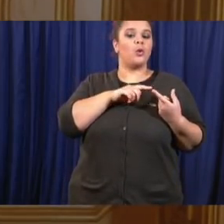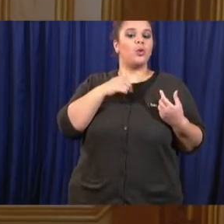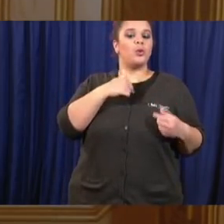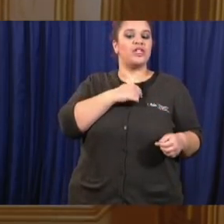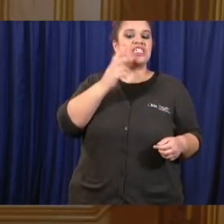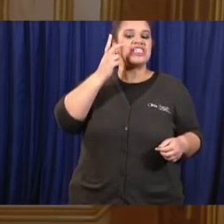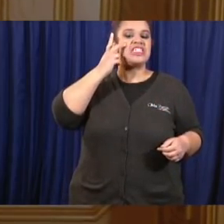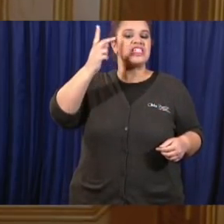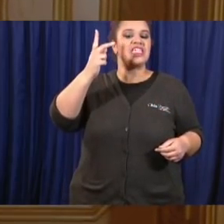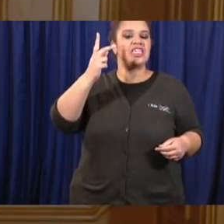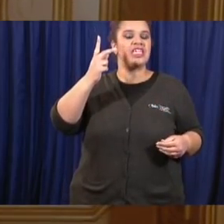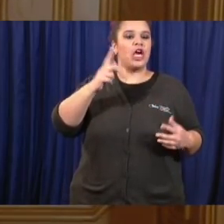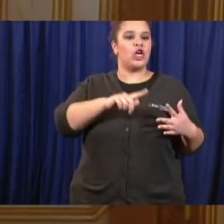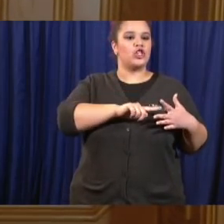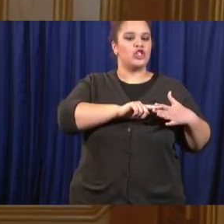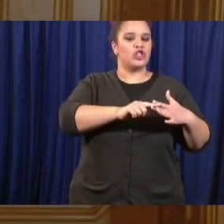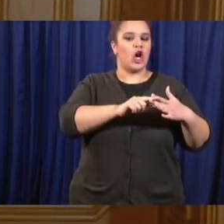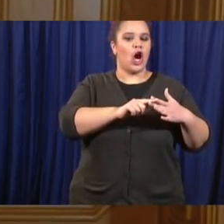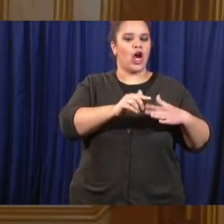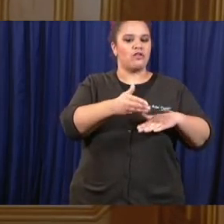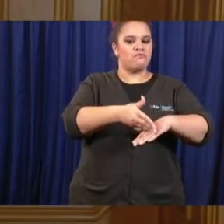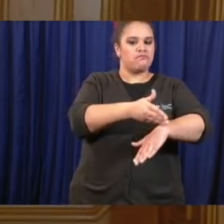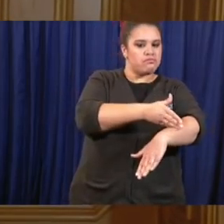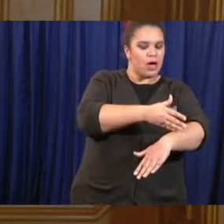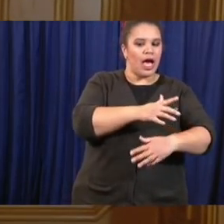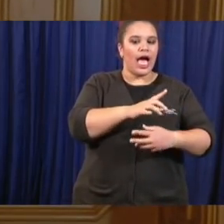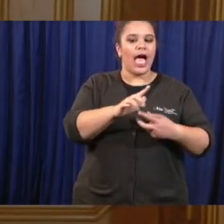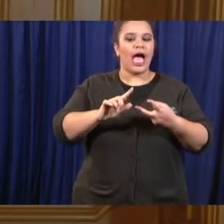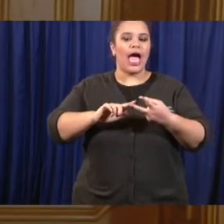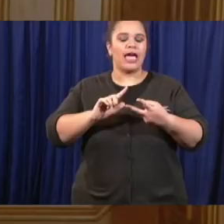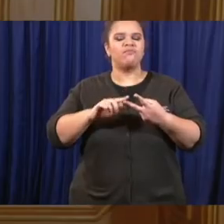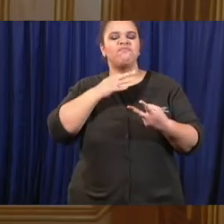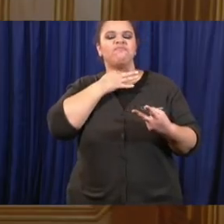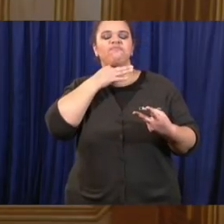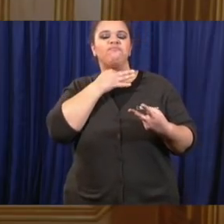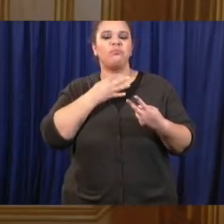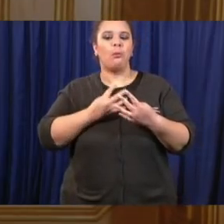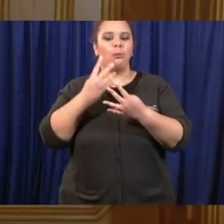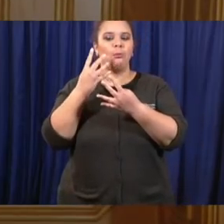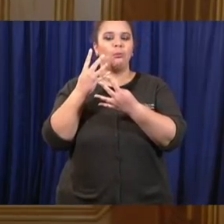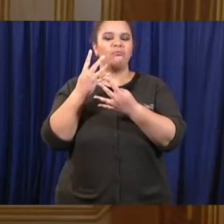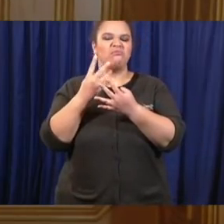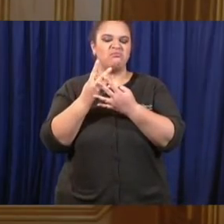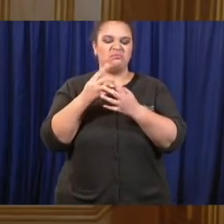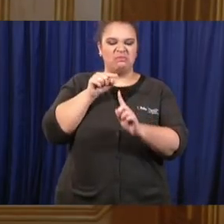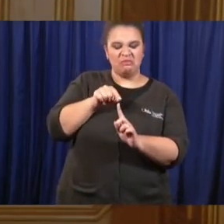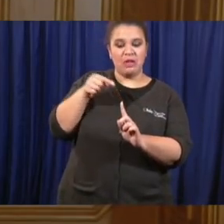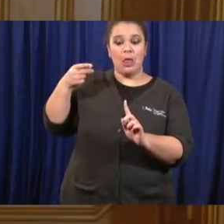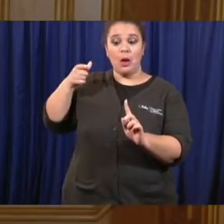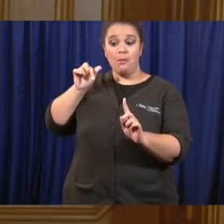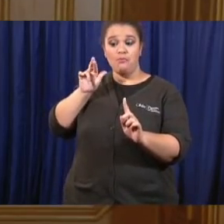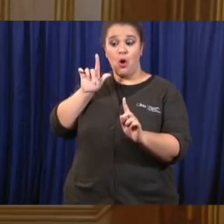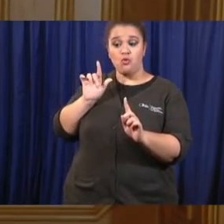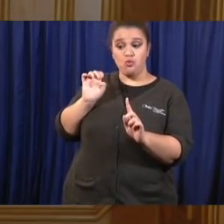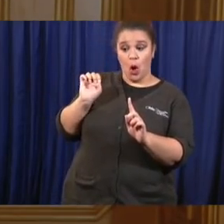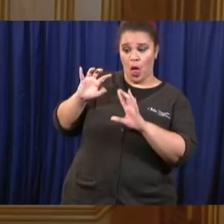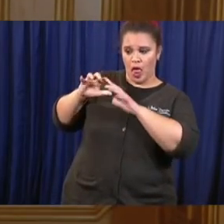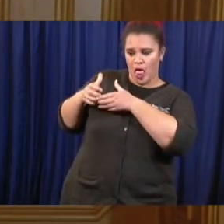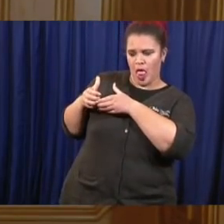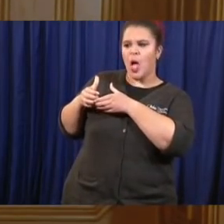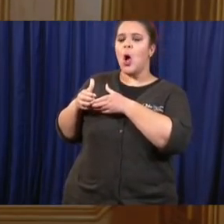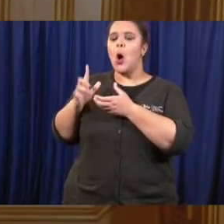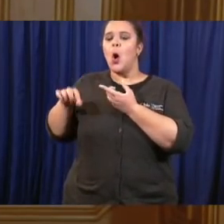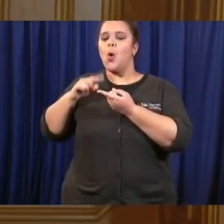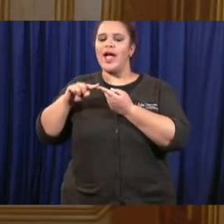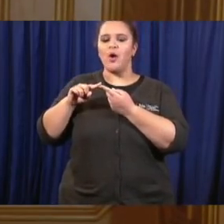And secondly, do you have a thought about how the parole board may be able to get those people into a good